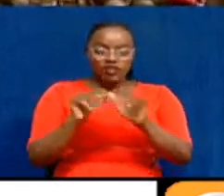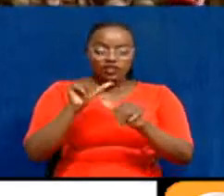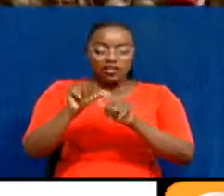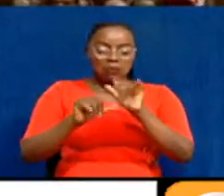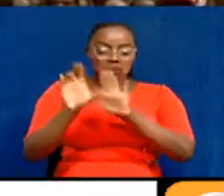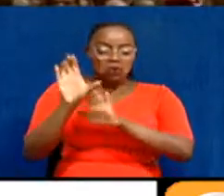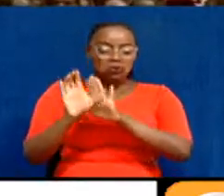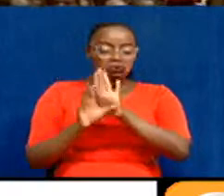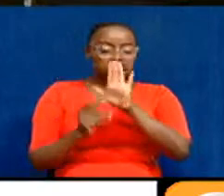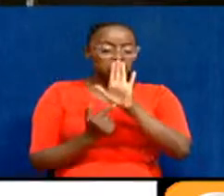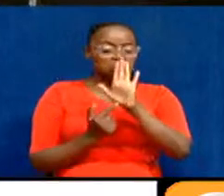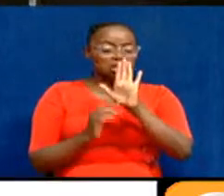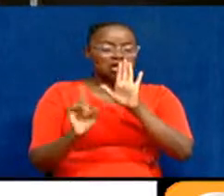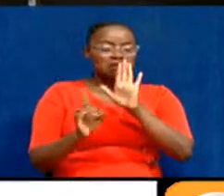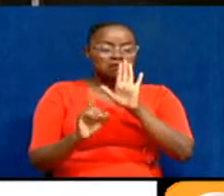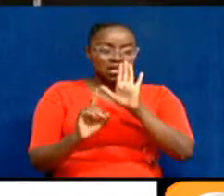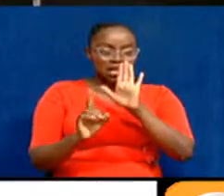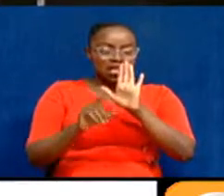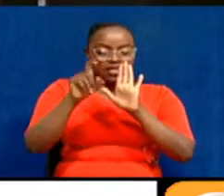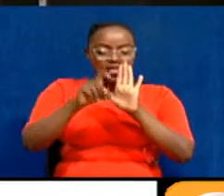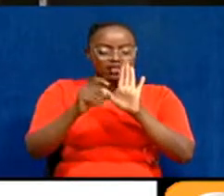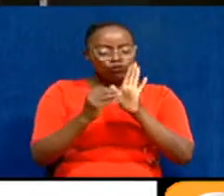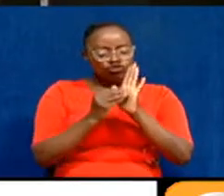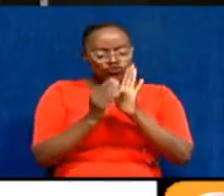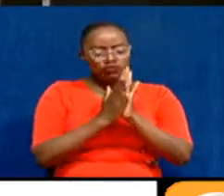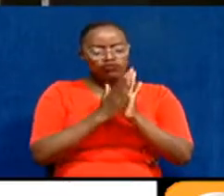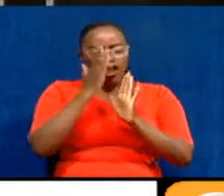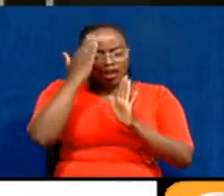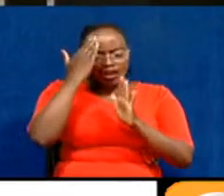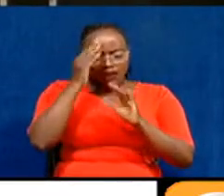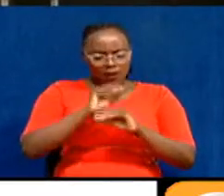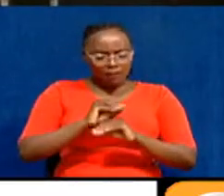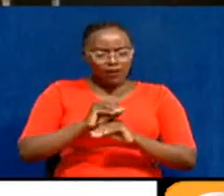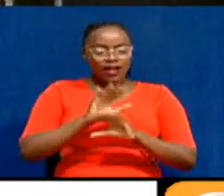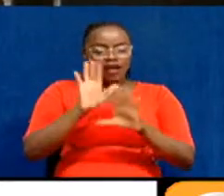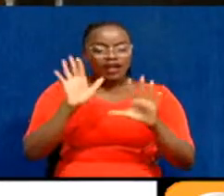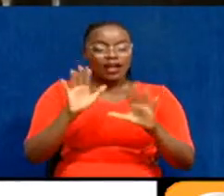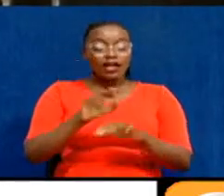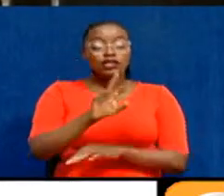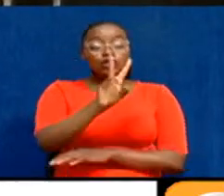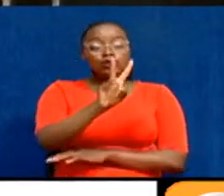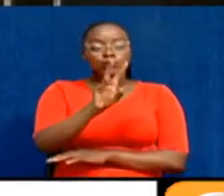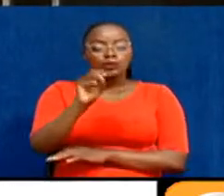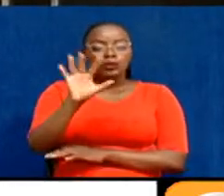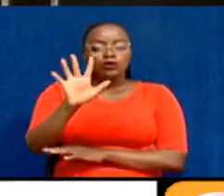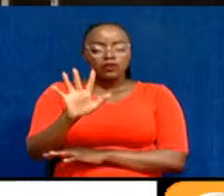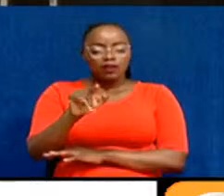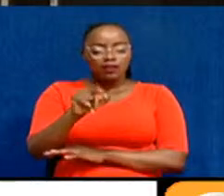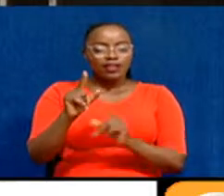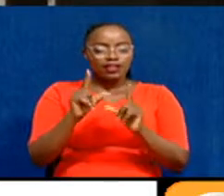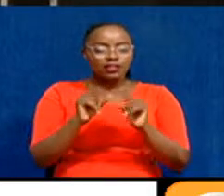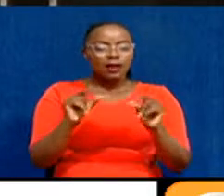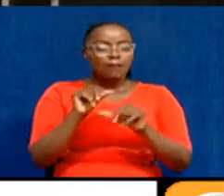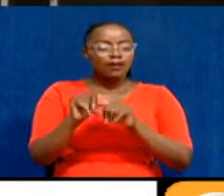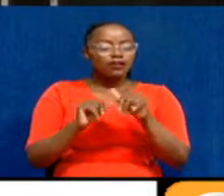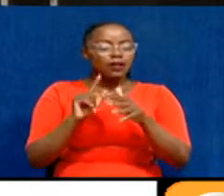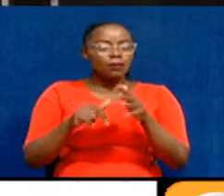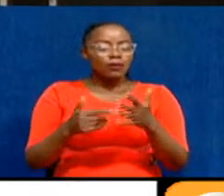the constitution. That should really go down in history very clearly. 2005 was a message